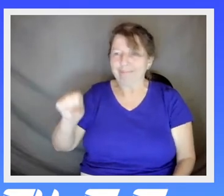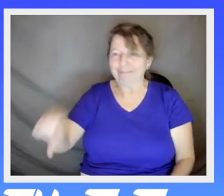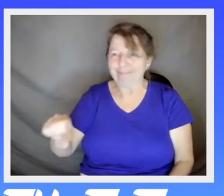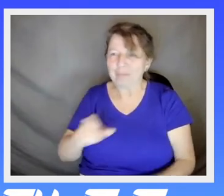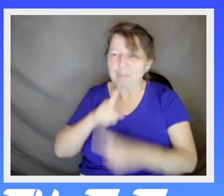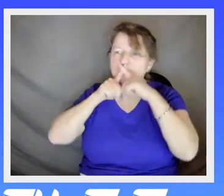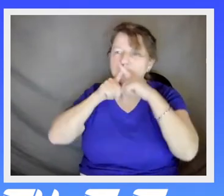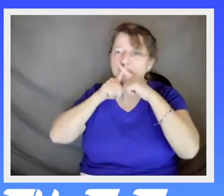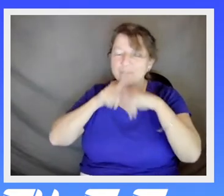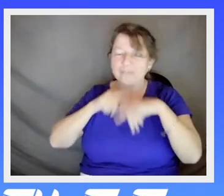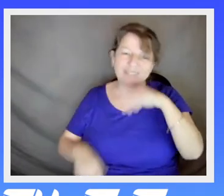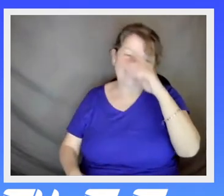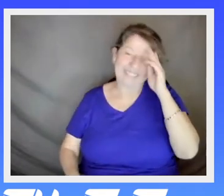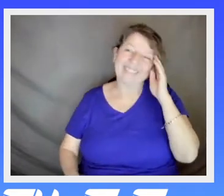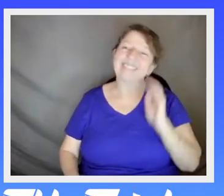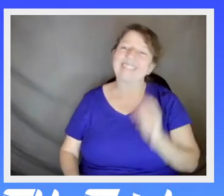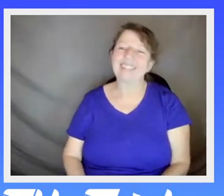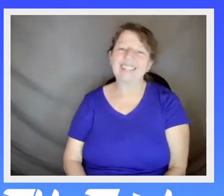This is a